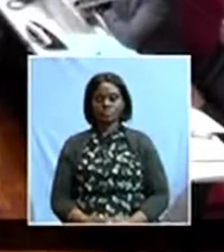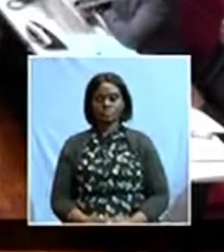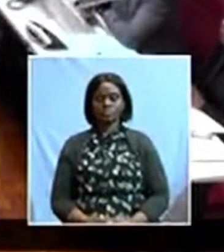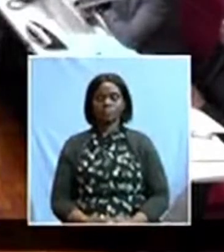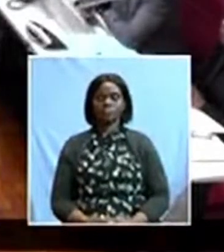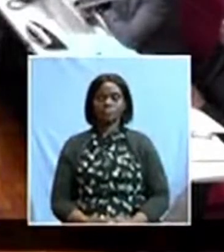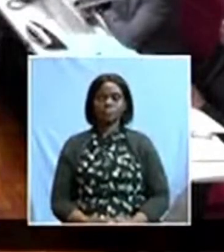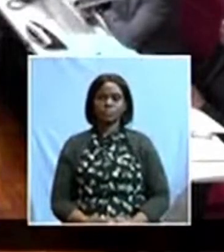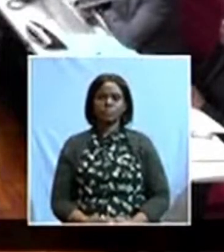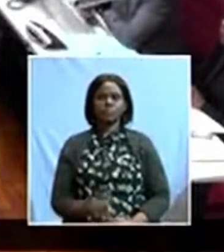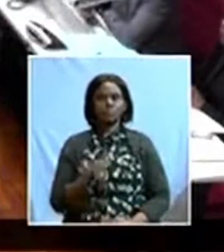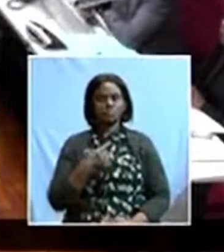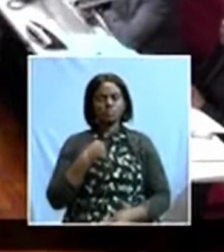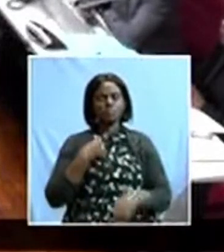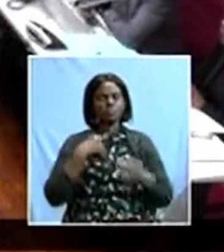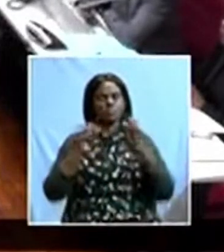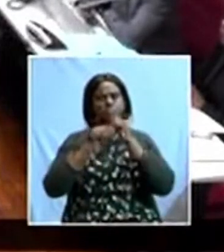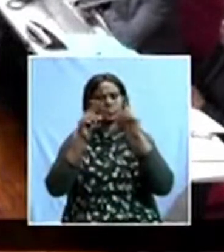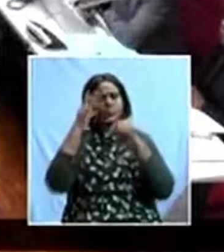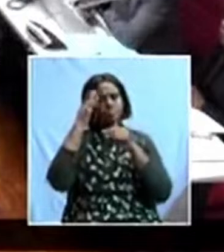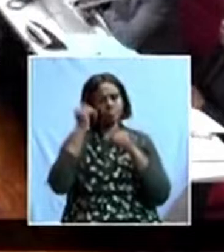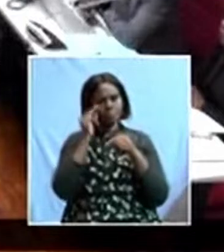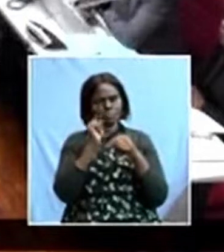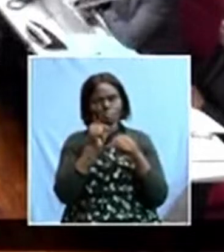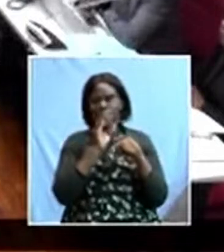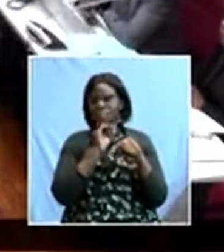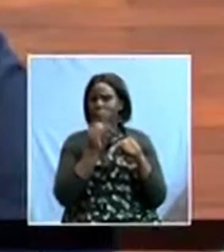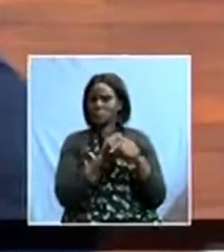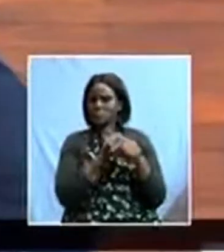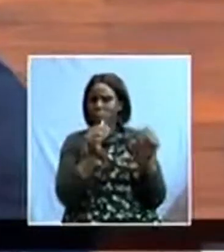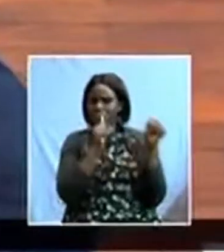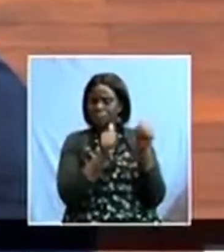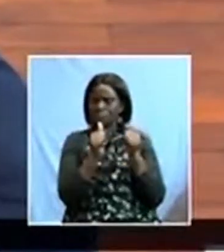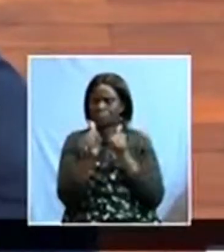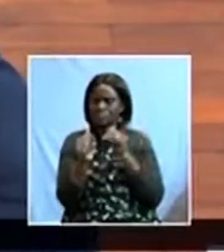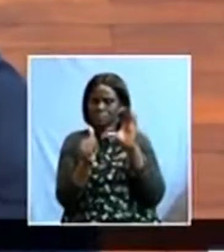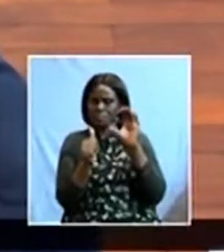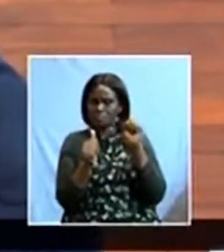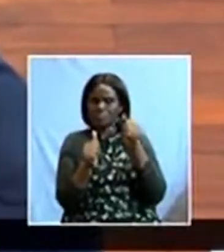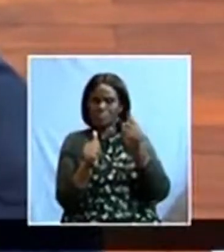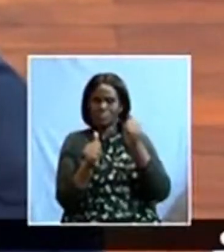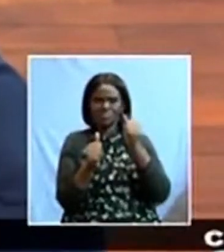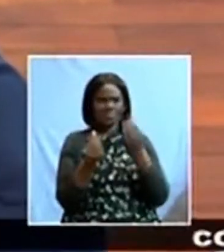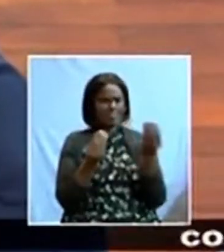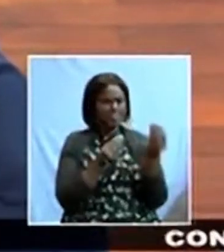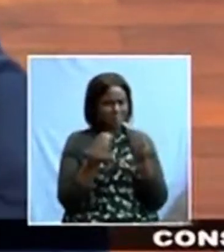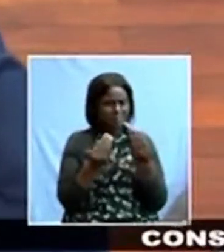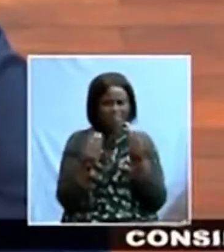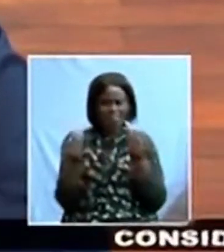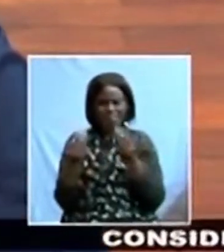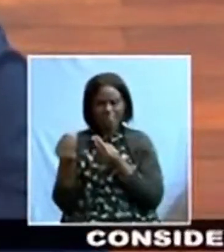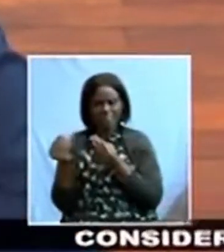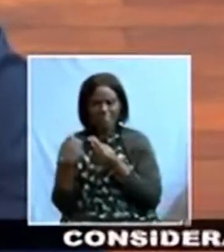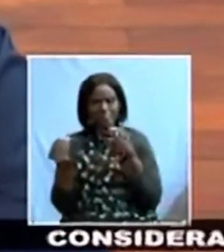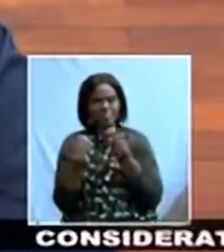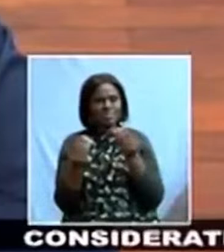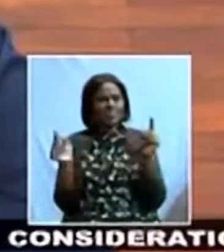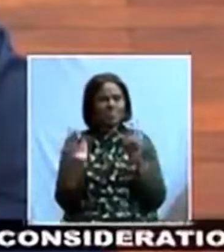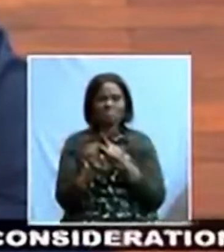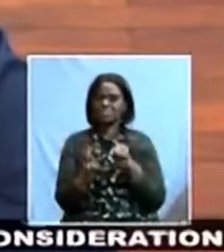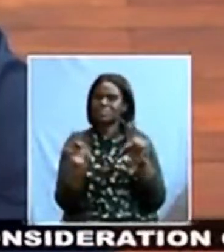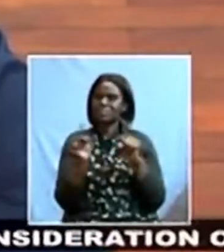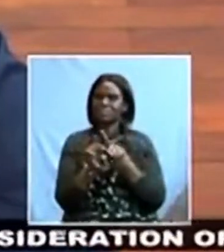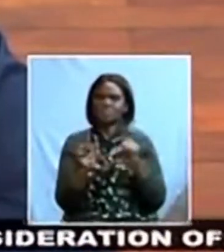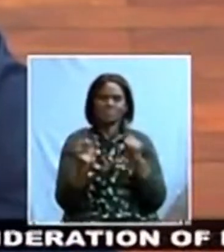Chairperson, I'm wondering why our acting CS is laboring on this issue, seemingly a